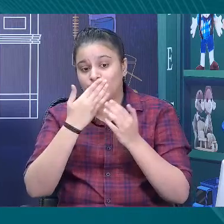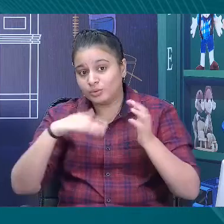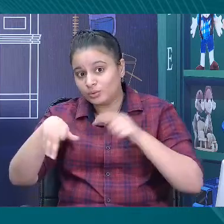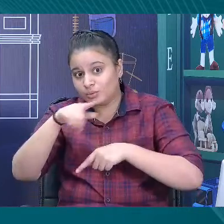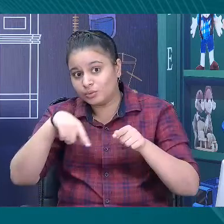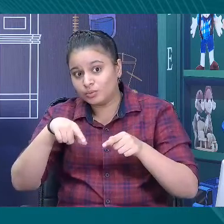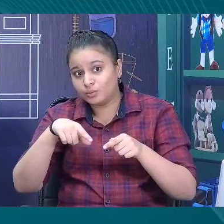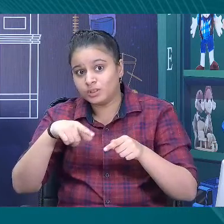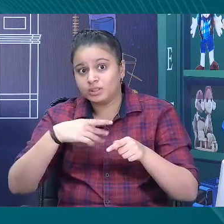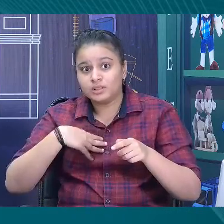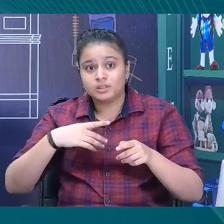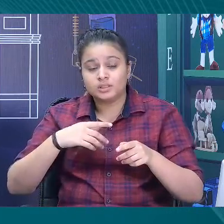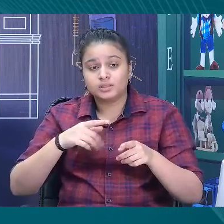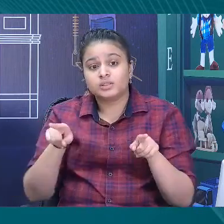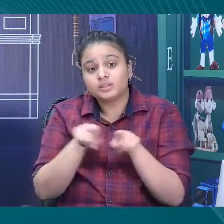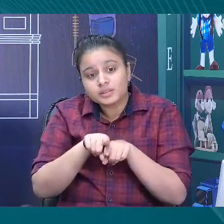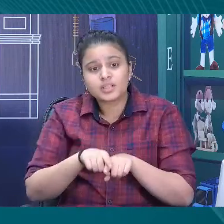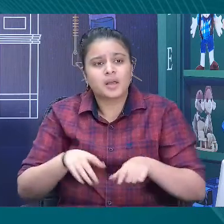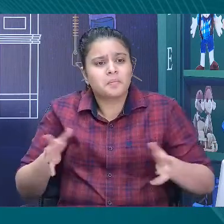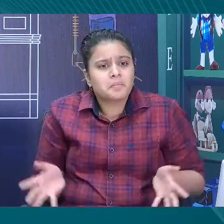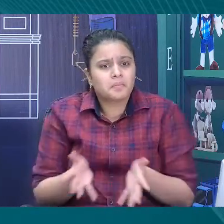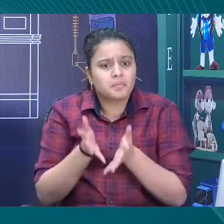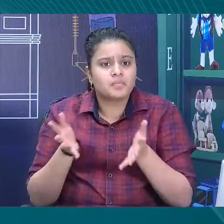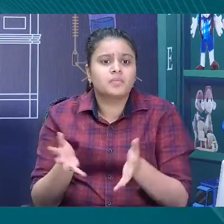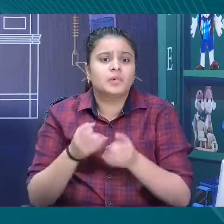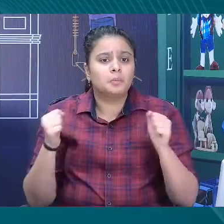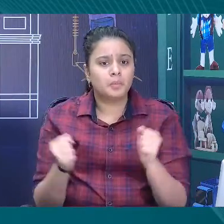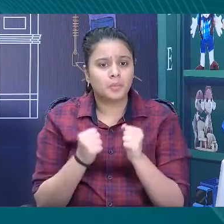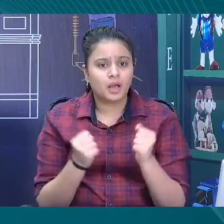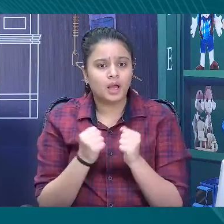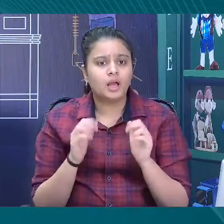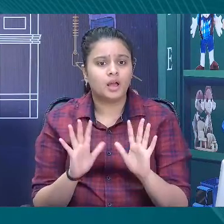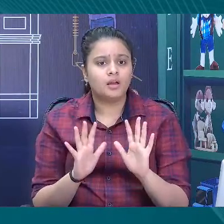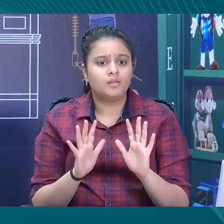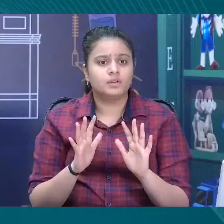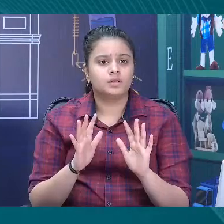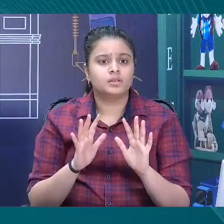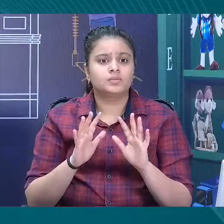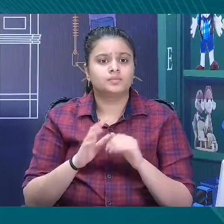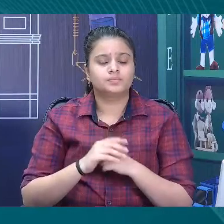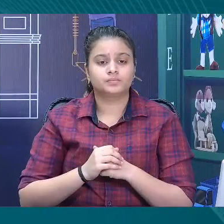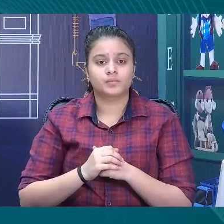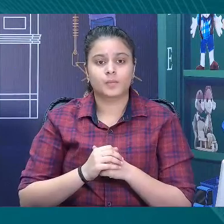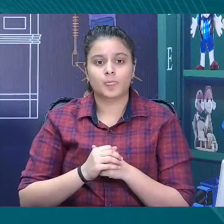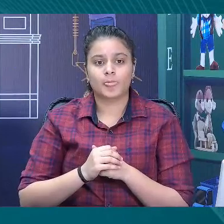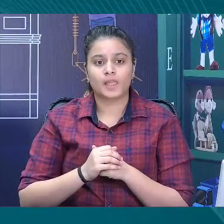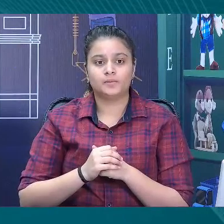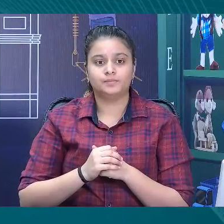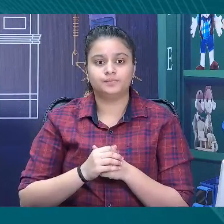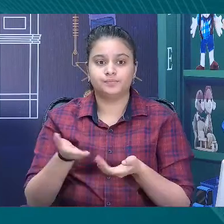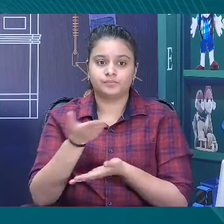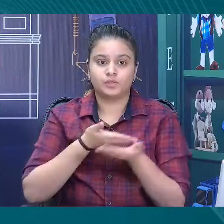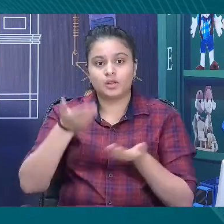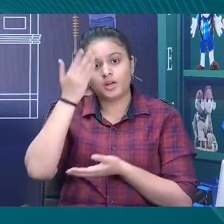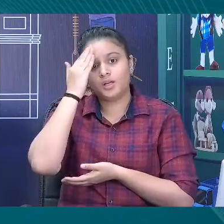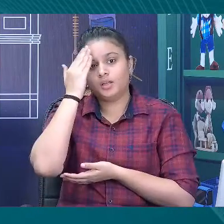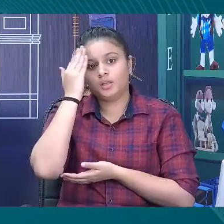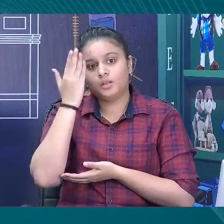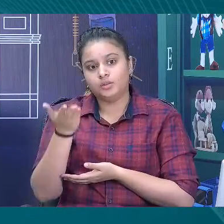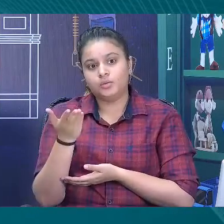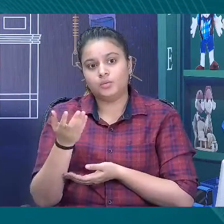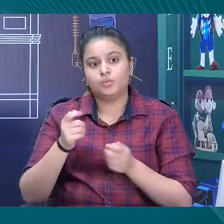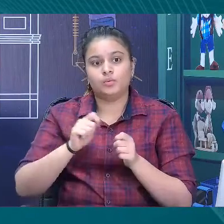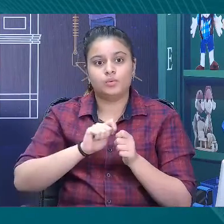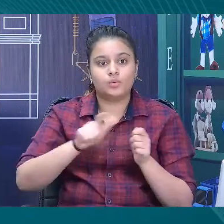sustained efforts to persist in their task, okay? And how, so we know that if we are going to make it all